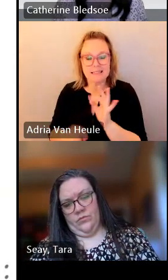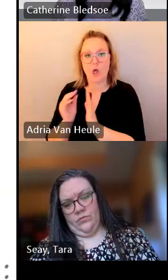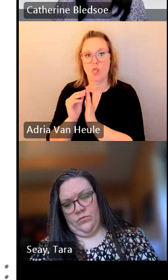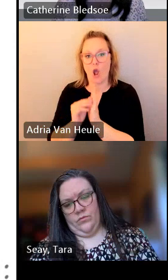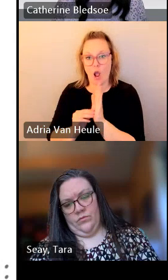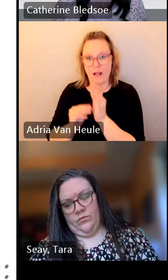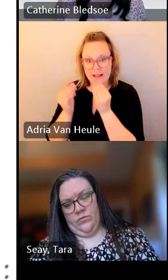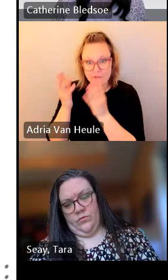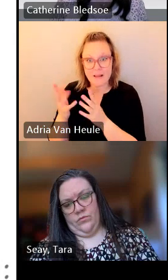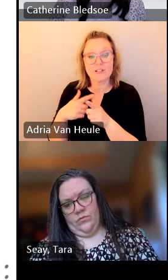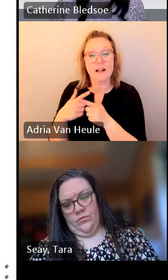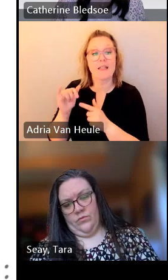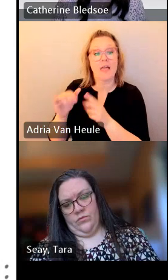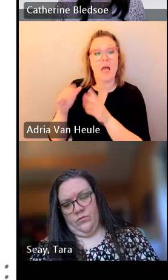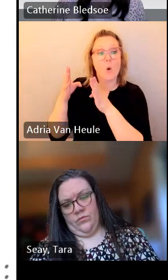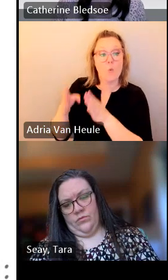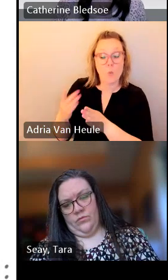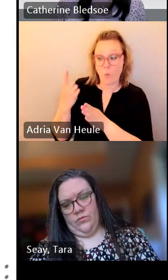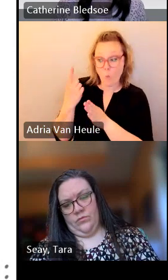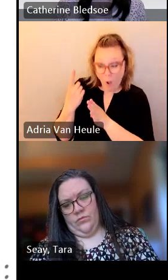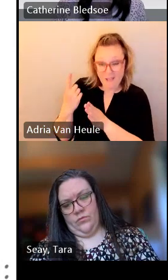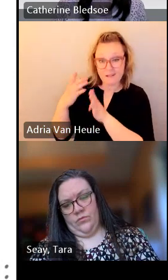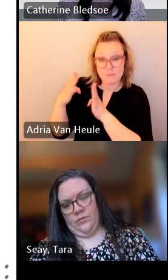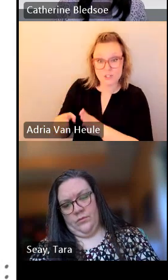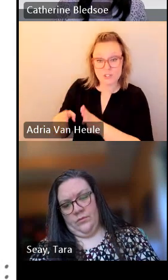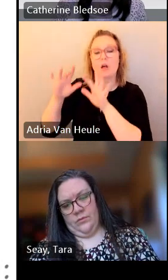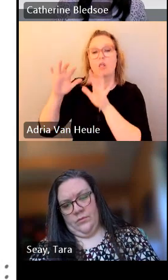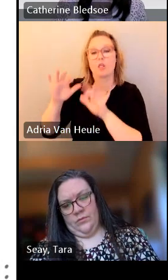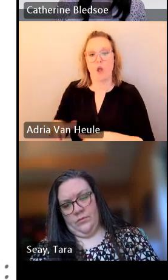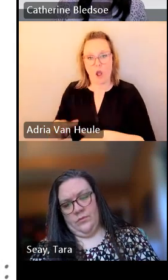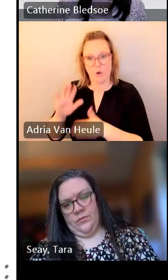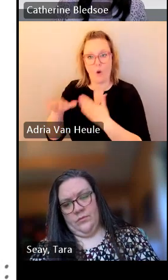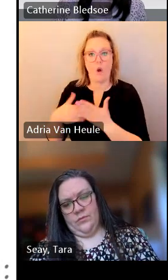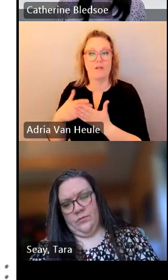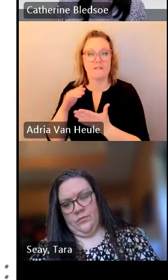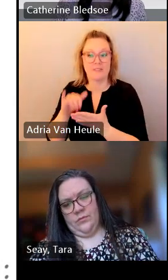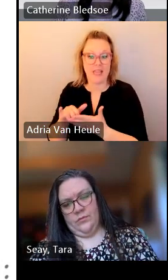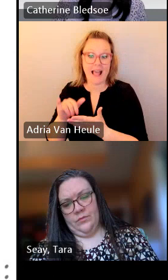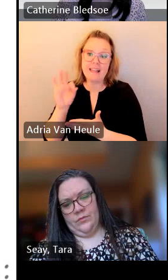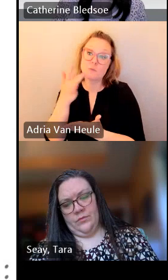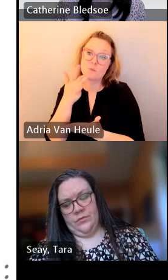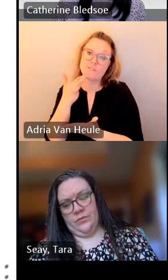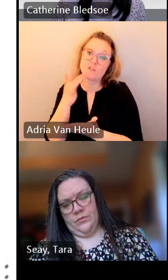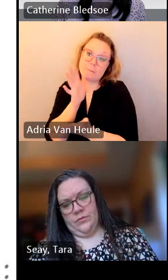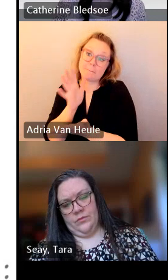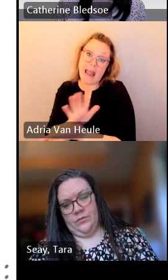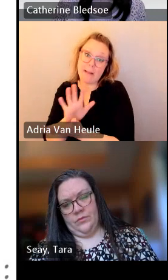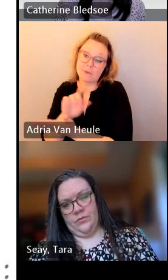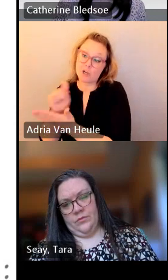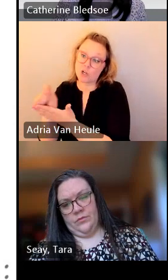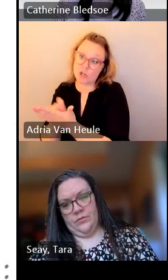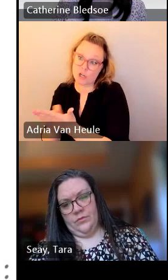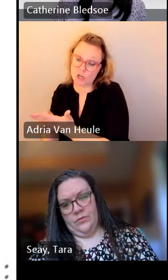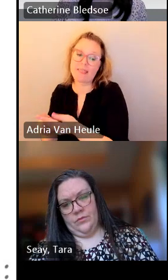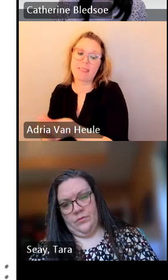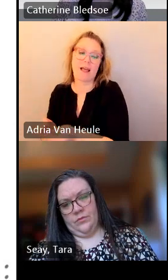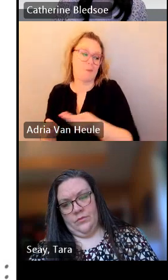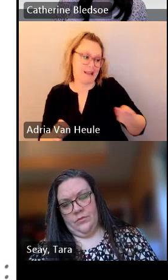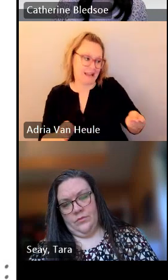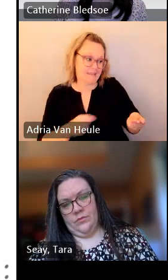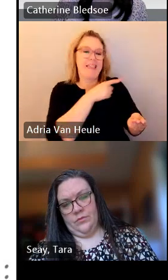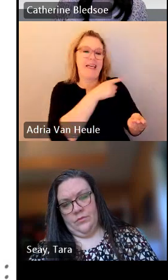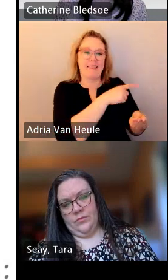again, that one person would log all the student information on the back end. That's not a problem. Just as a reminder, we do not collect those paper copies.